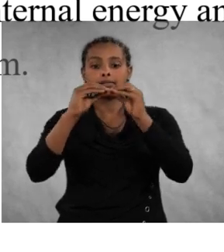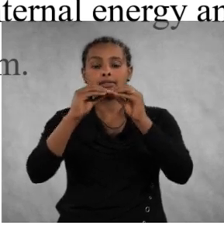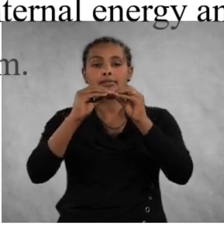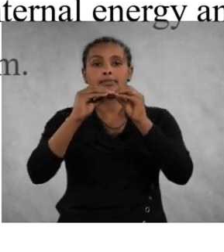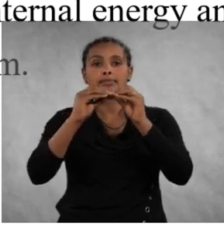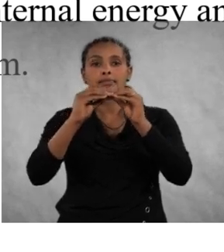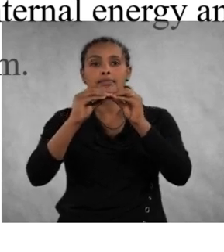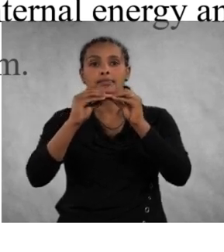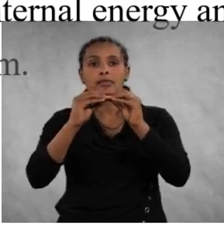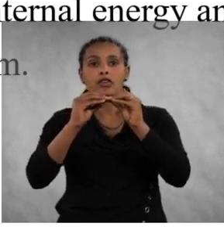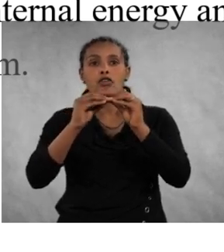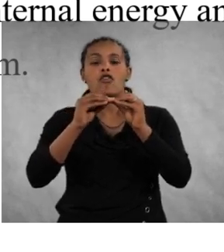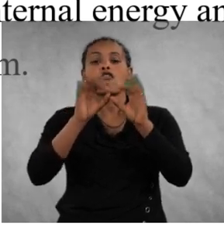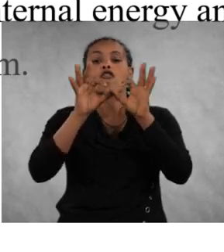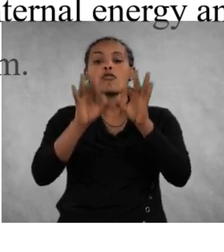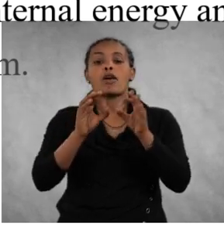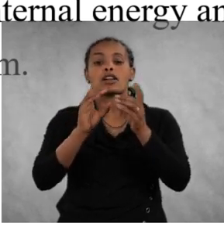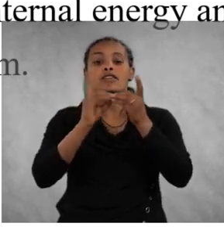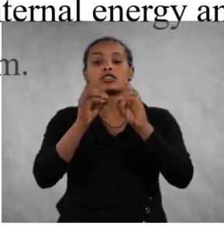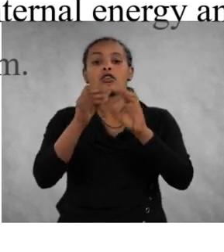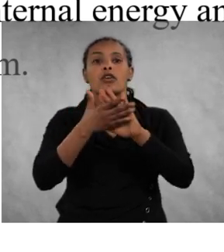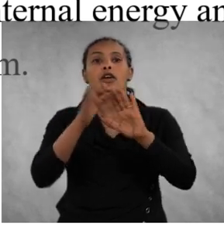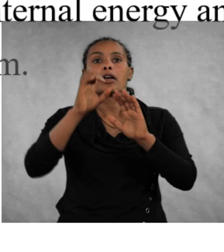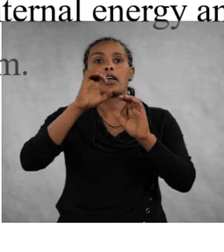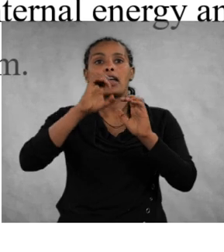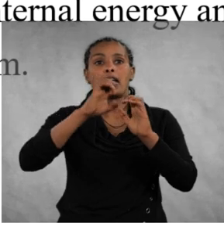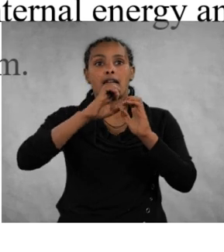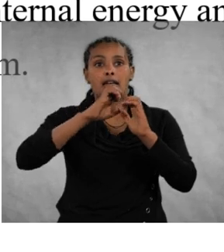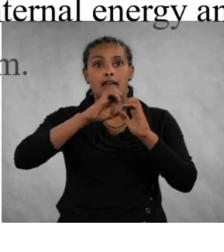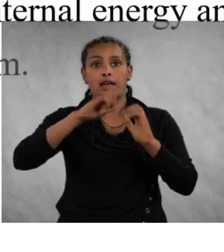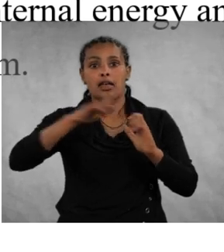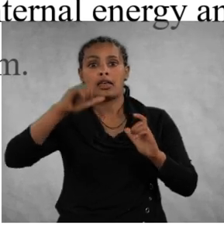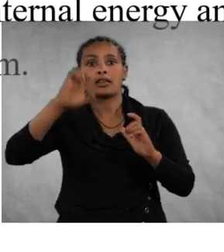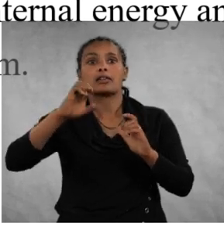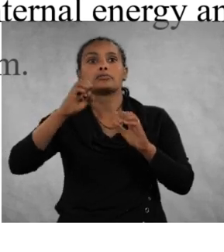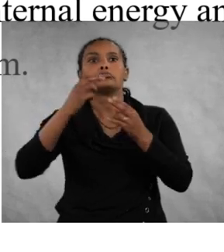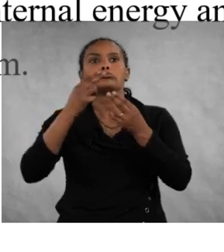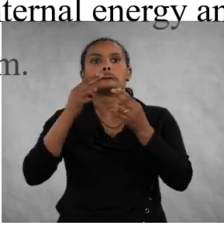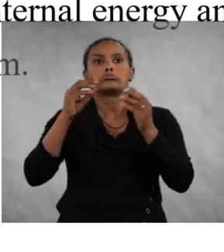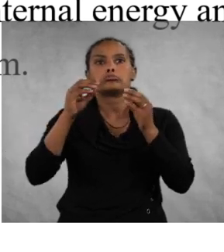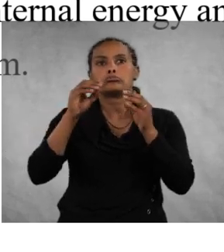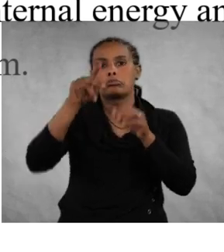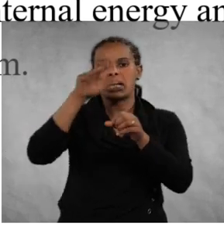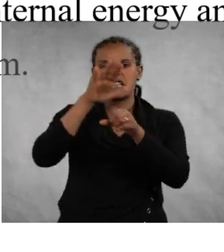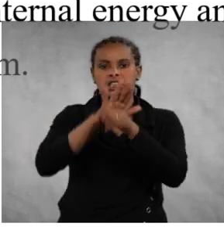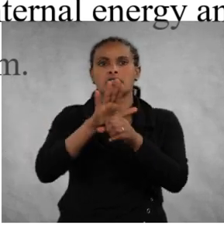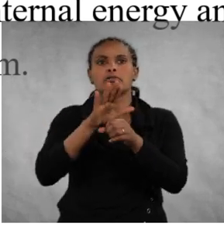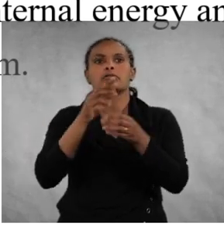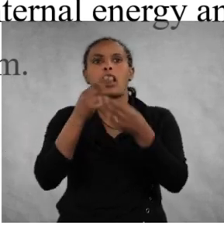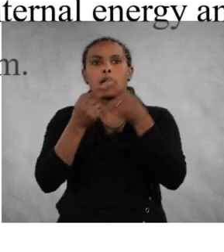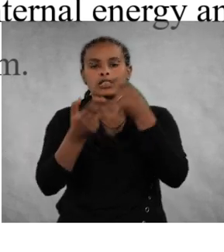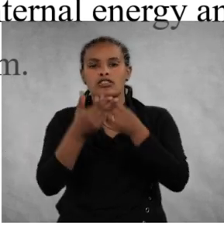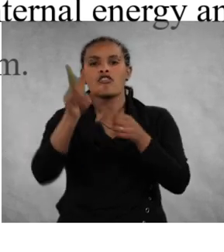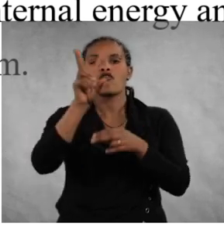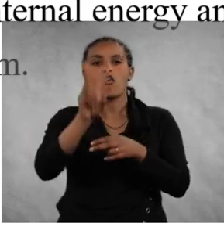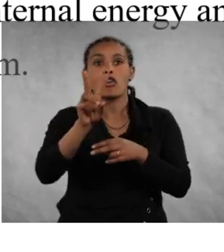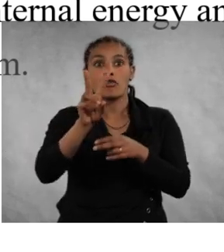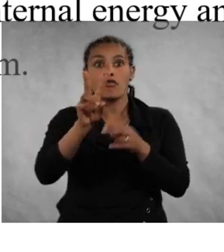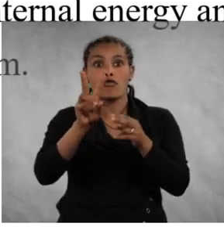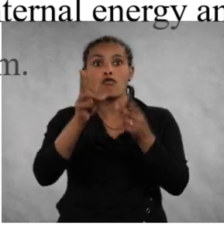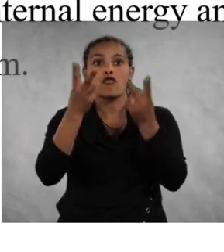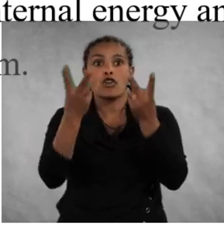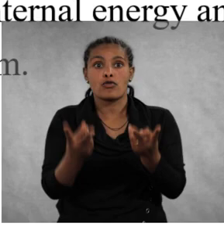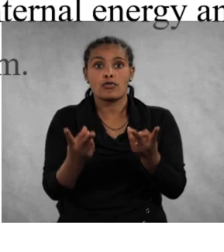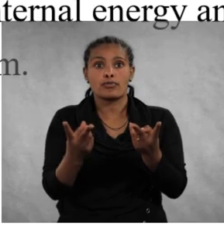plus, formal definition of enthalpy, E plus pressure times volume. Now initial